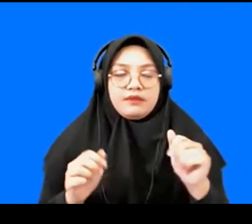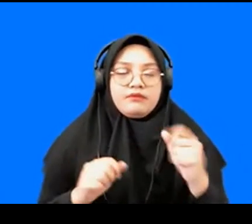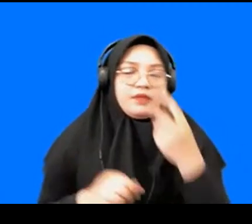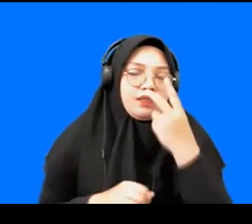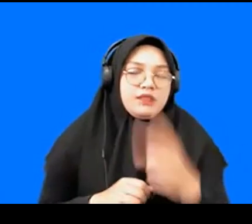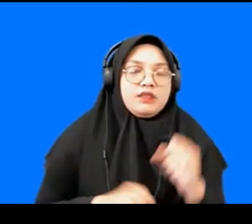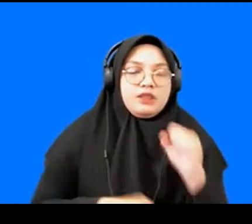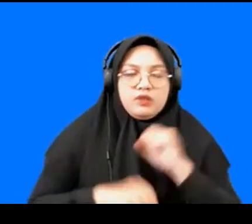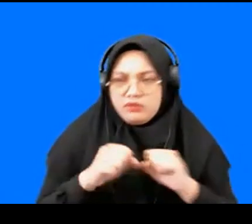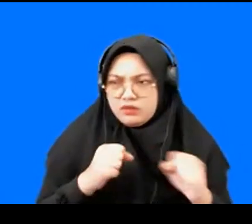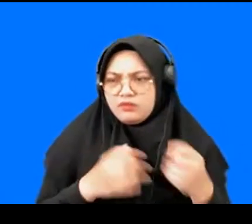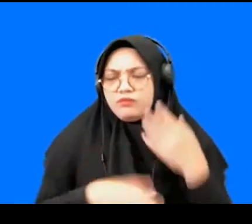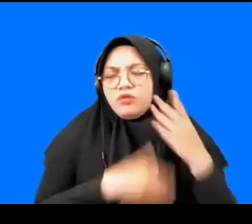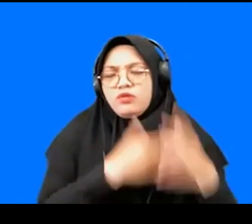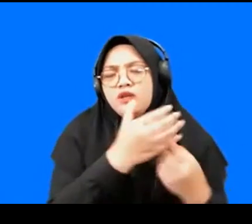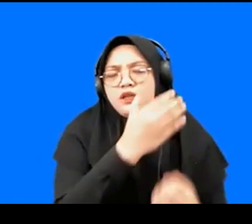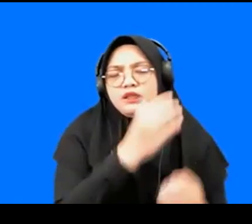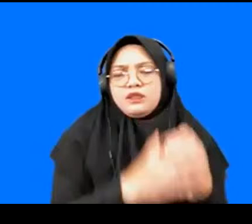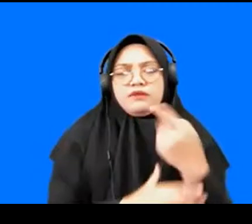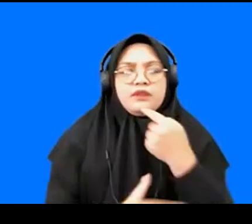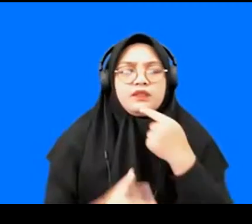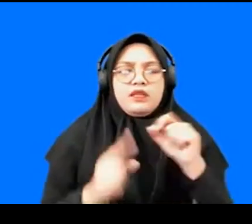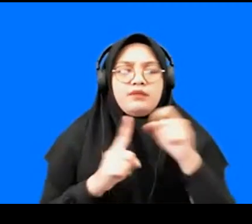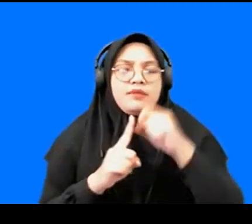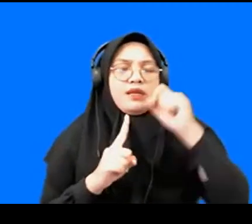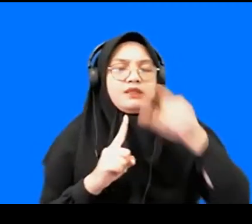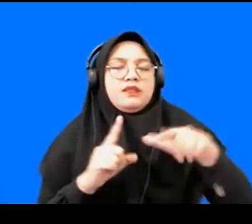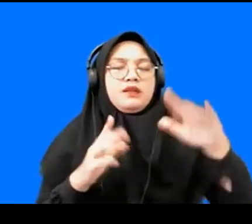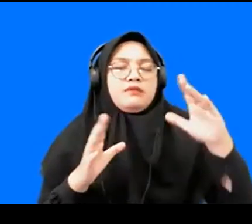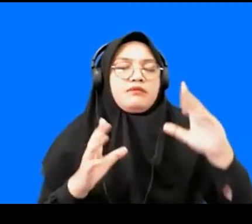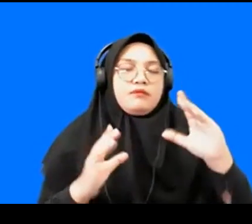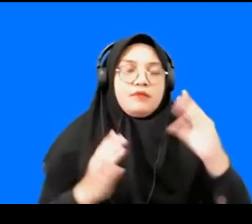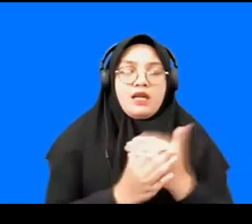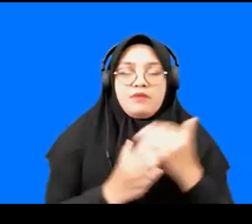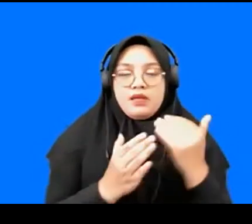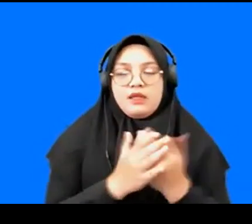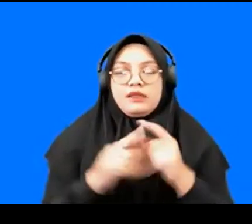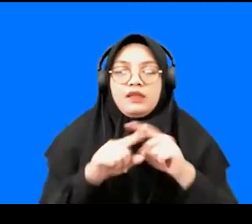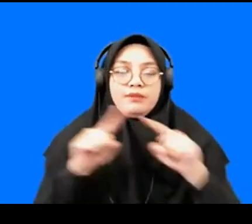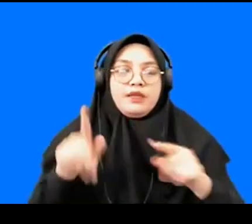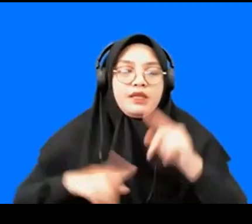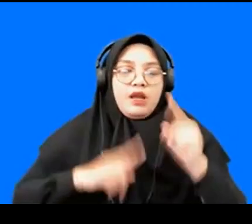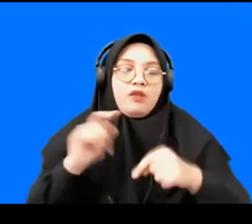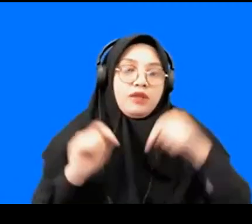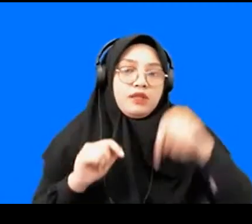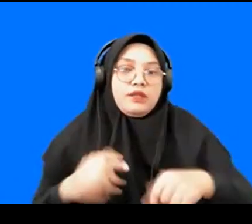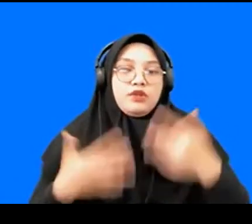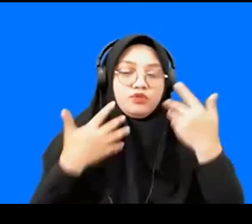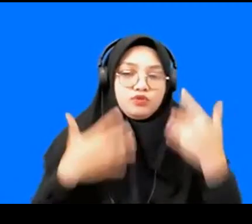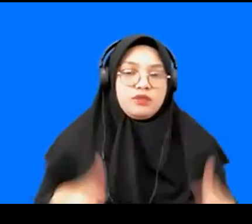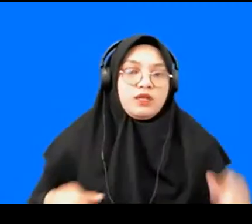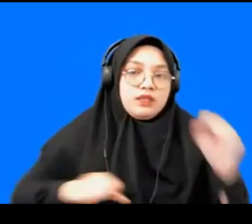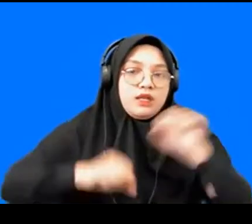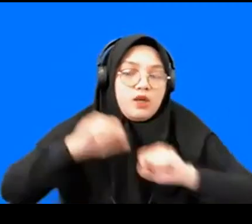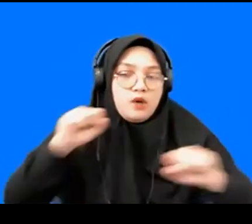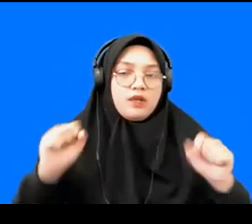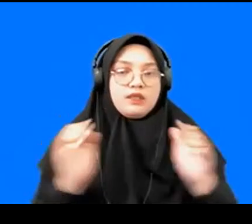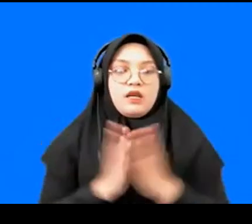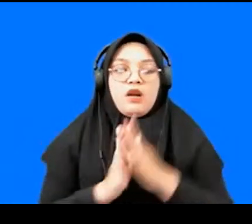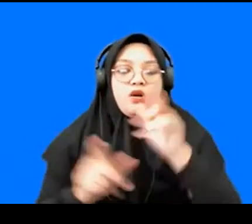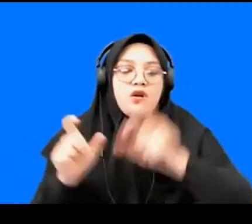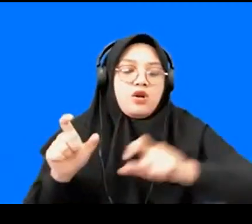tax, but if this has been all taxed properly already, and if people make a wise investment, successful